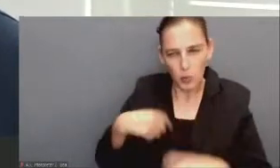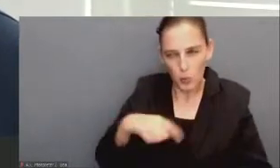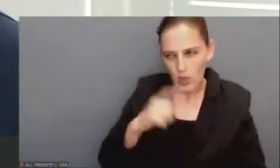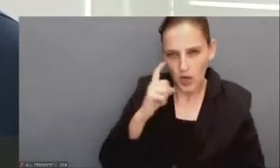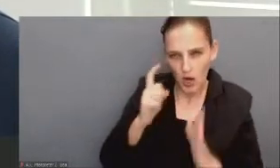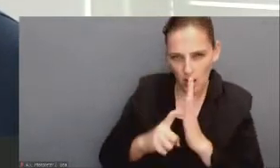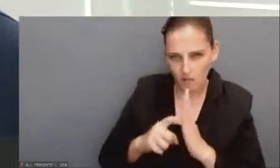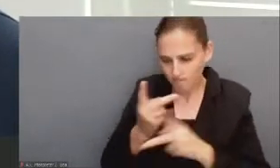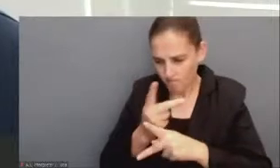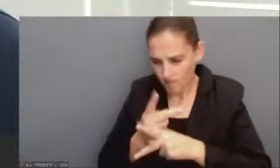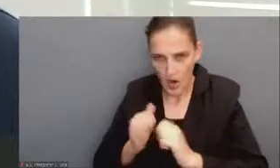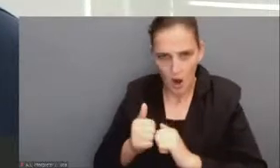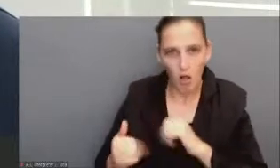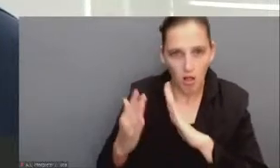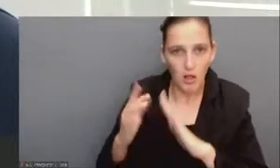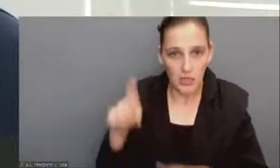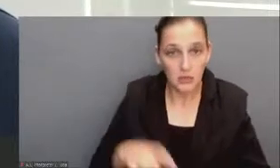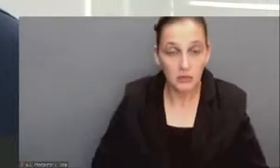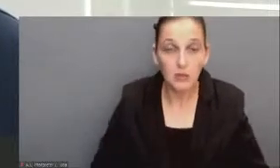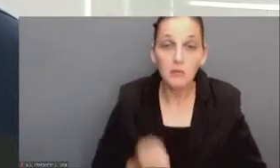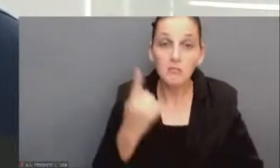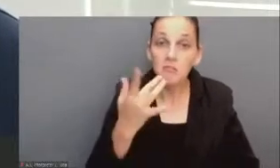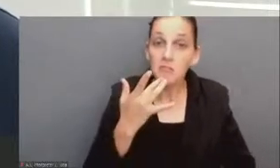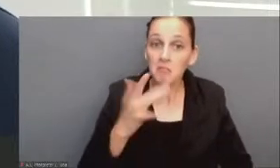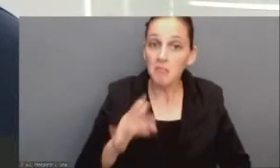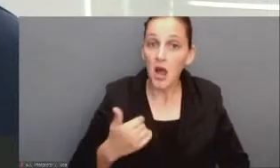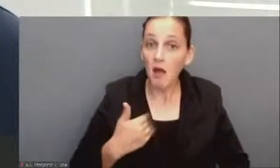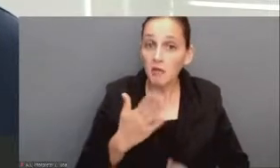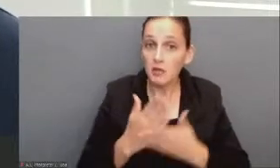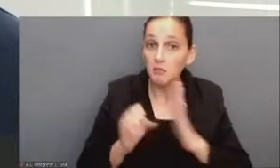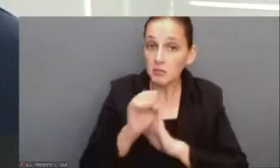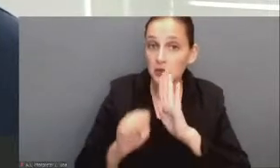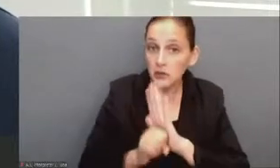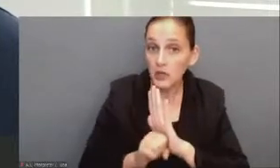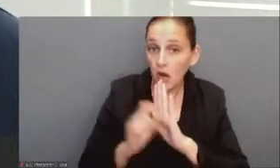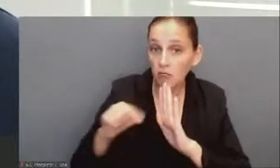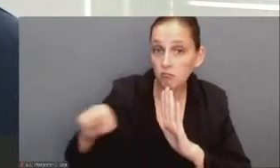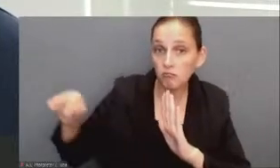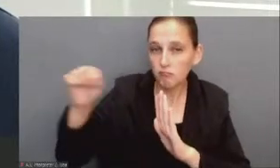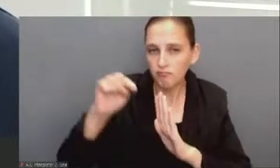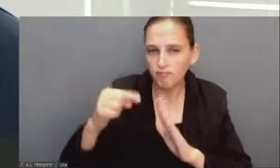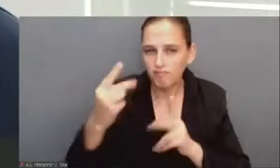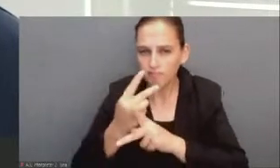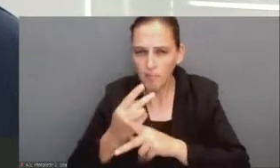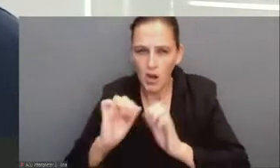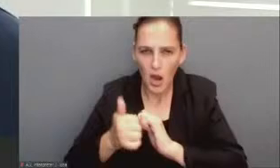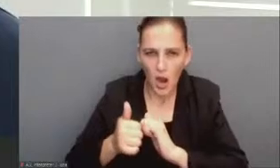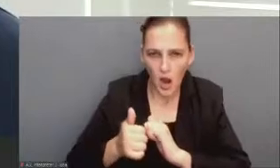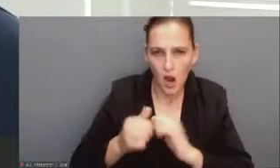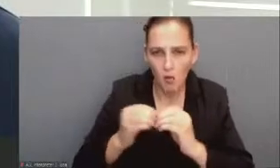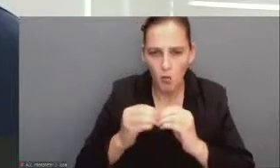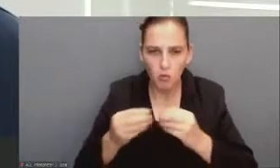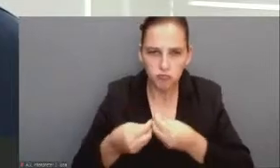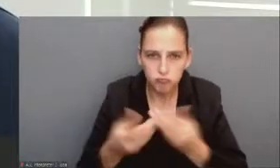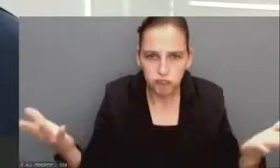we have seen some state-specific ethical frameworks for allocation of COVID-19 therapeutics